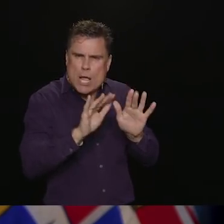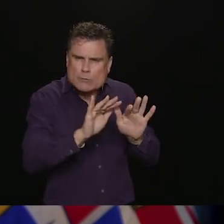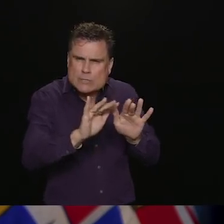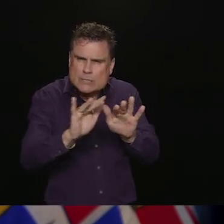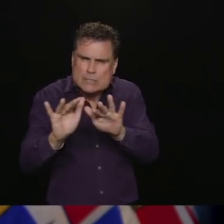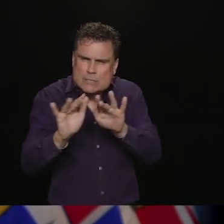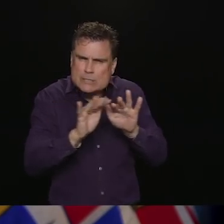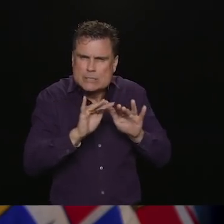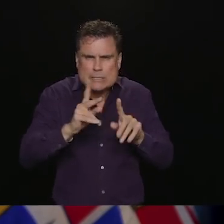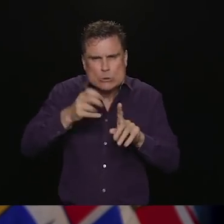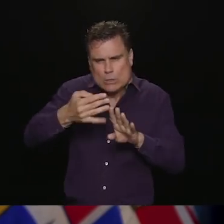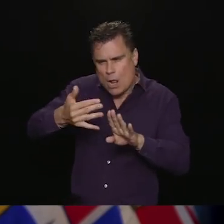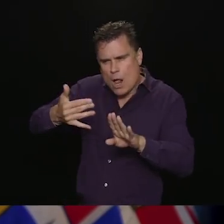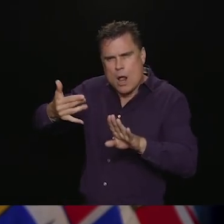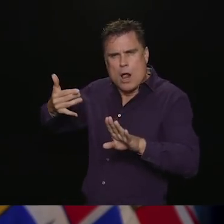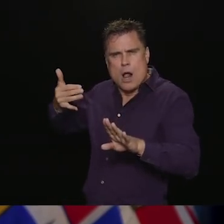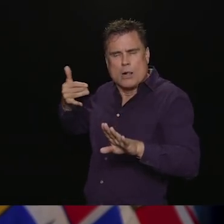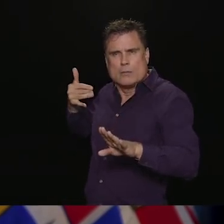Cordesco, CHLY.